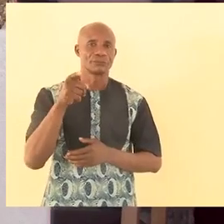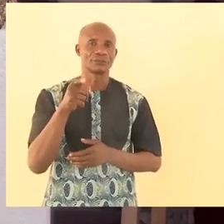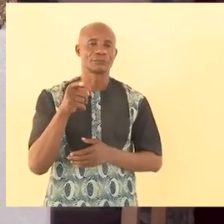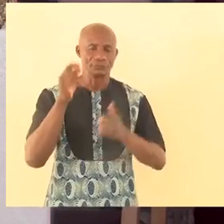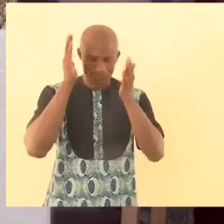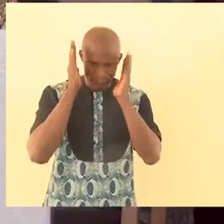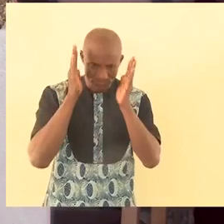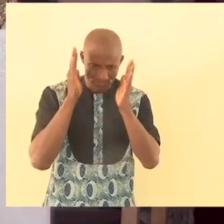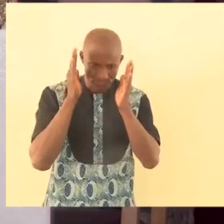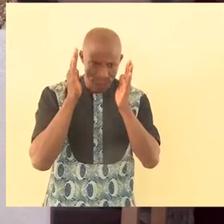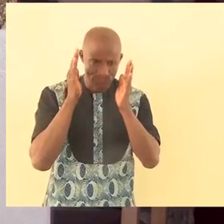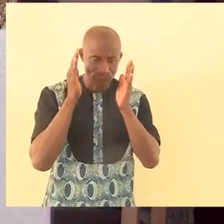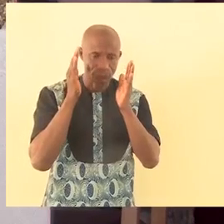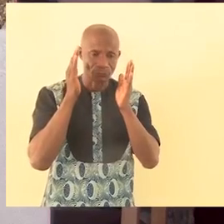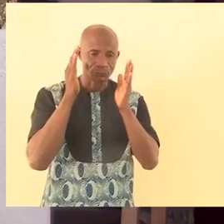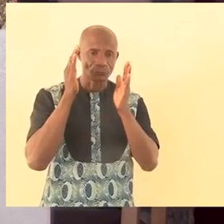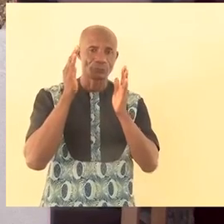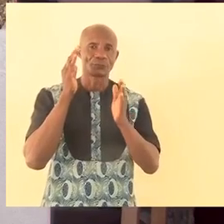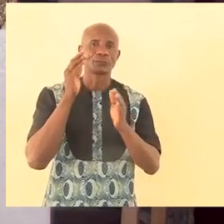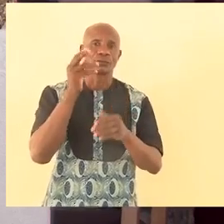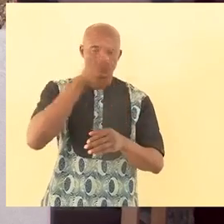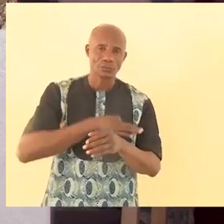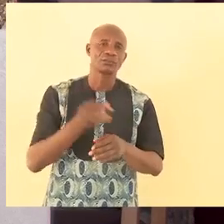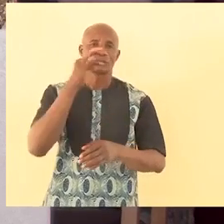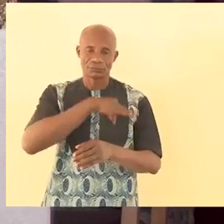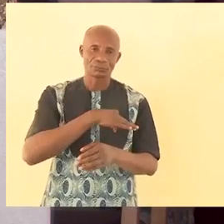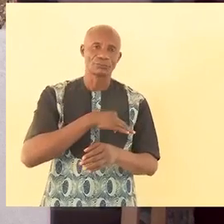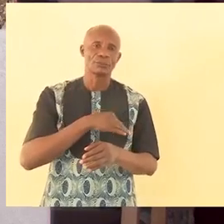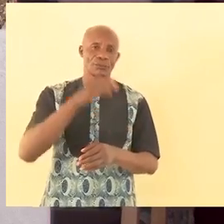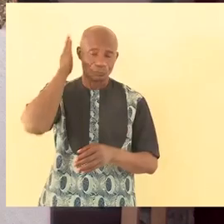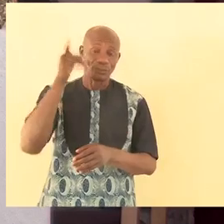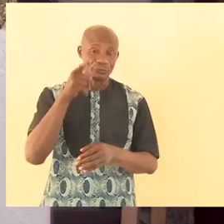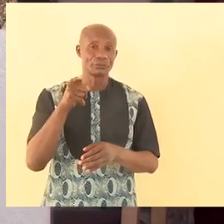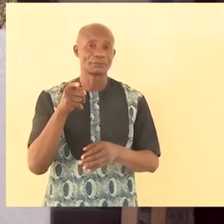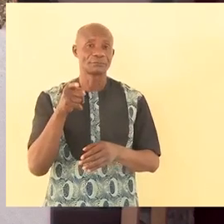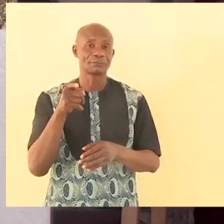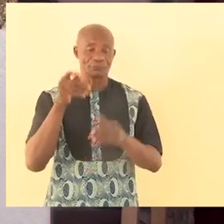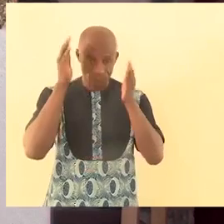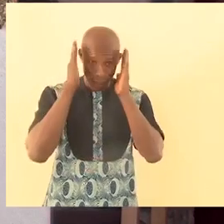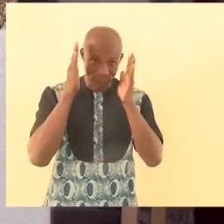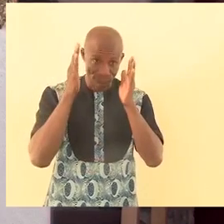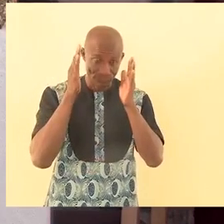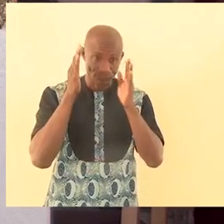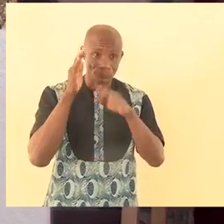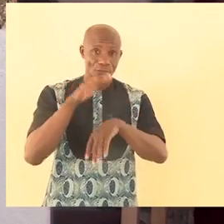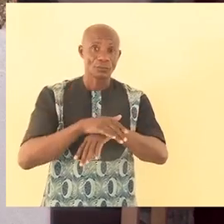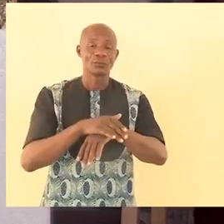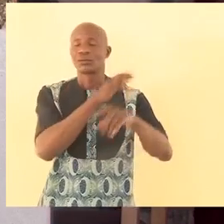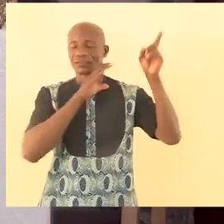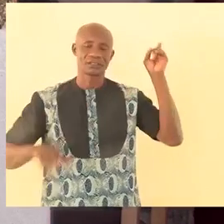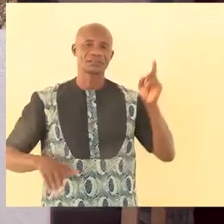Will you concentrate on the world's rewards? Or will you concentrate on